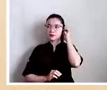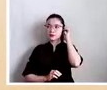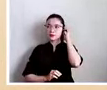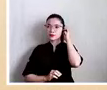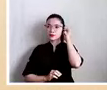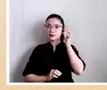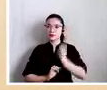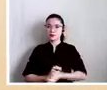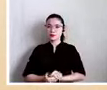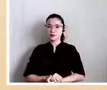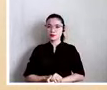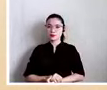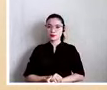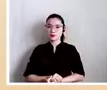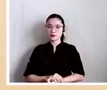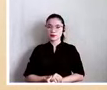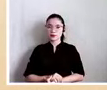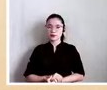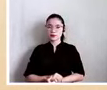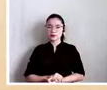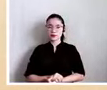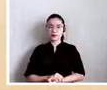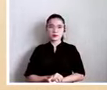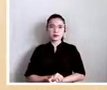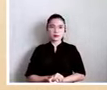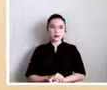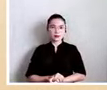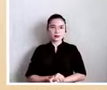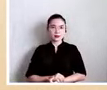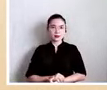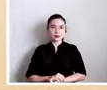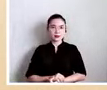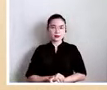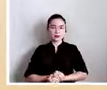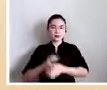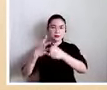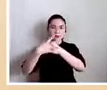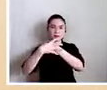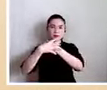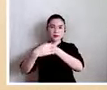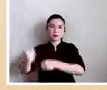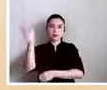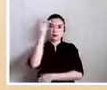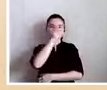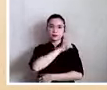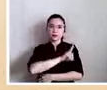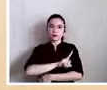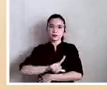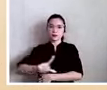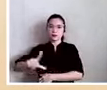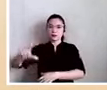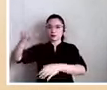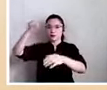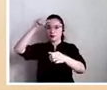The Lord will remember his